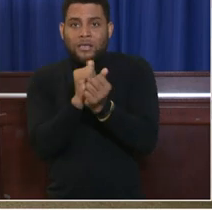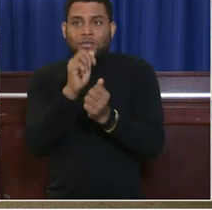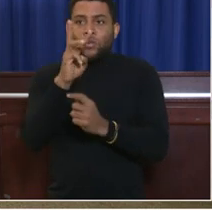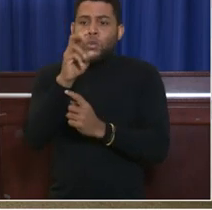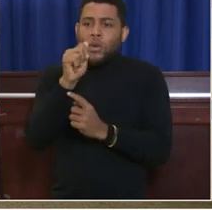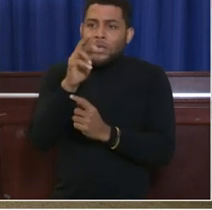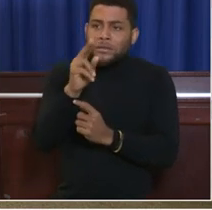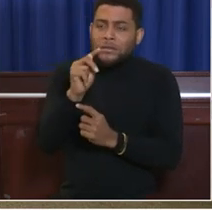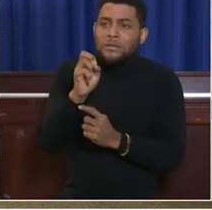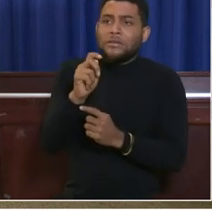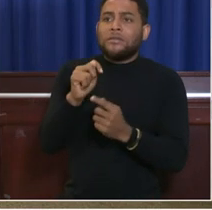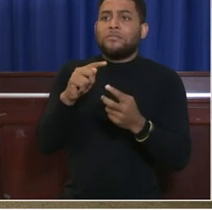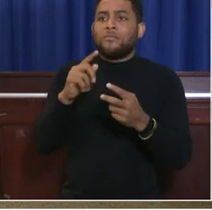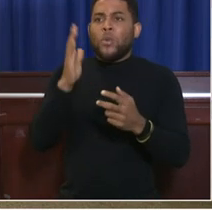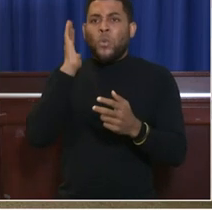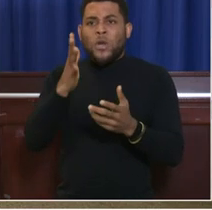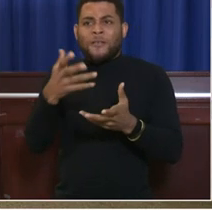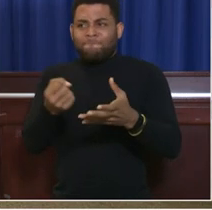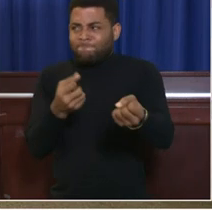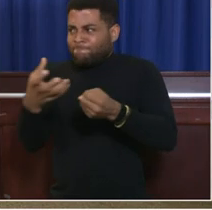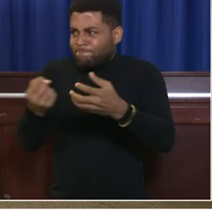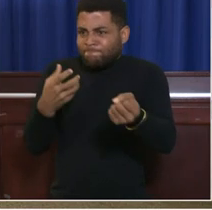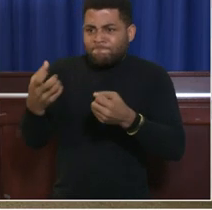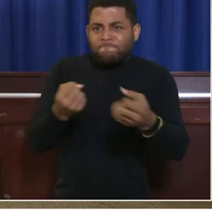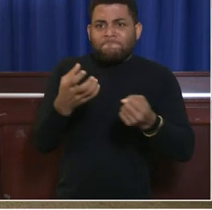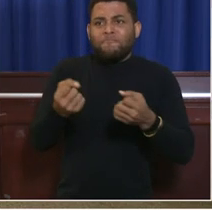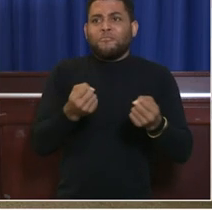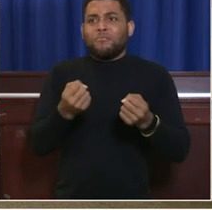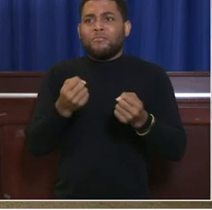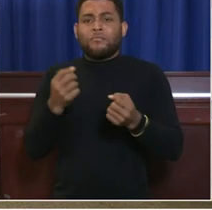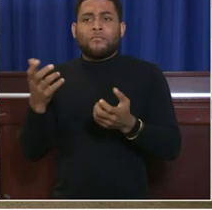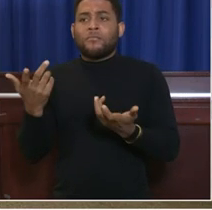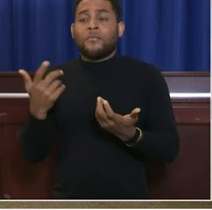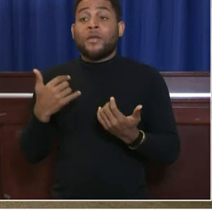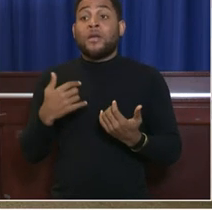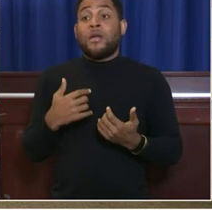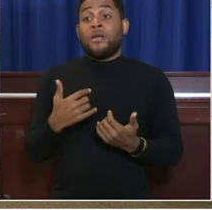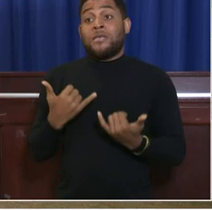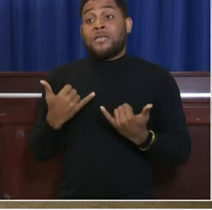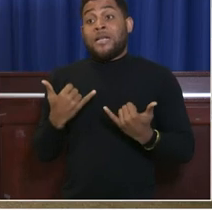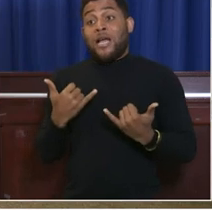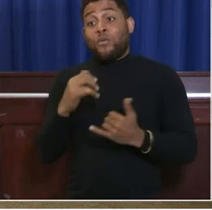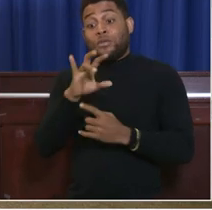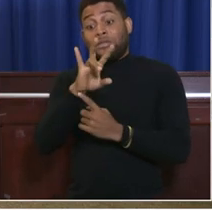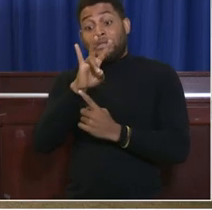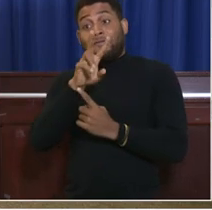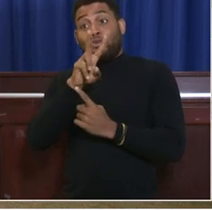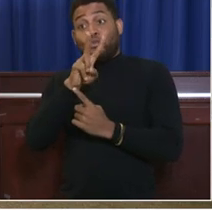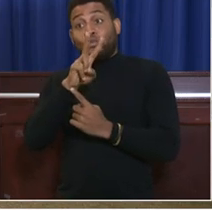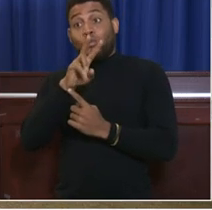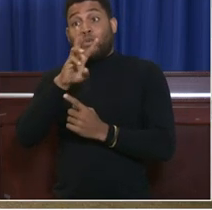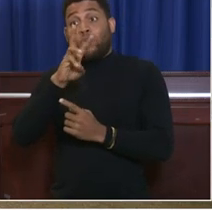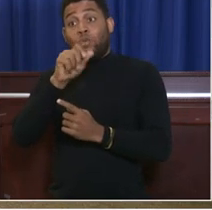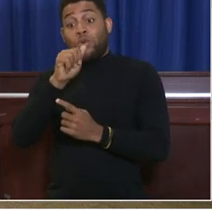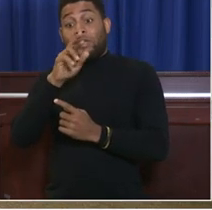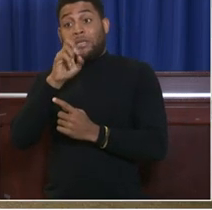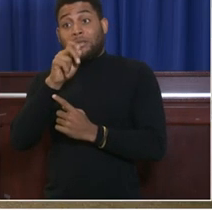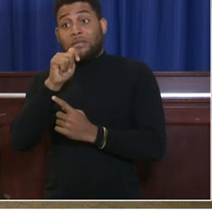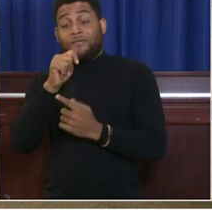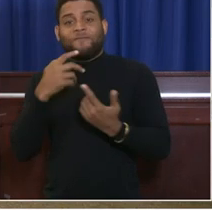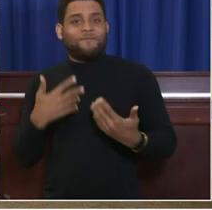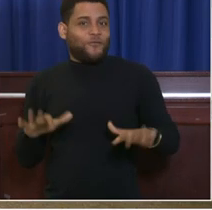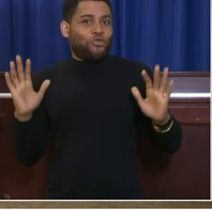street. As part of Operation Trident, we've closed out 72 warrants, and of those, we arrested